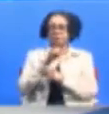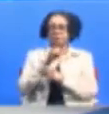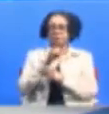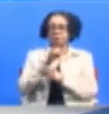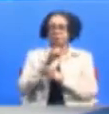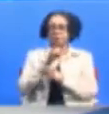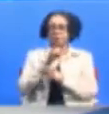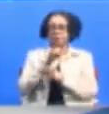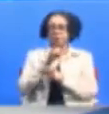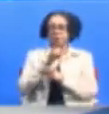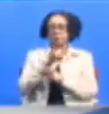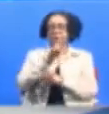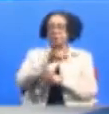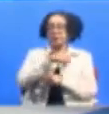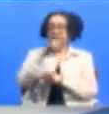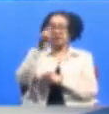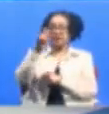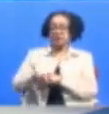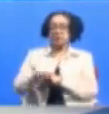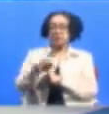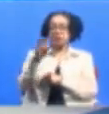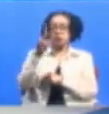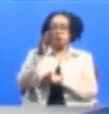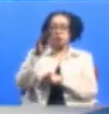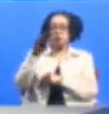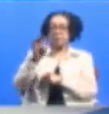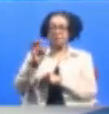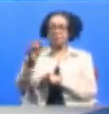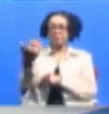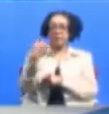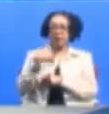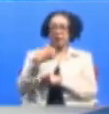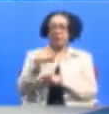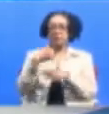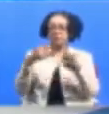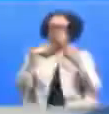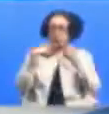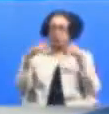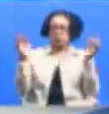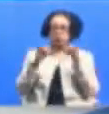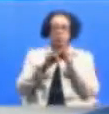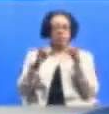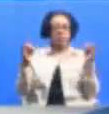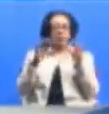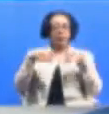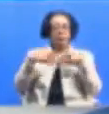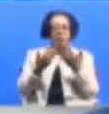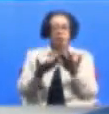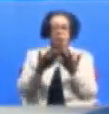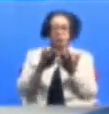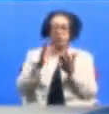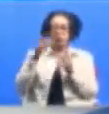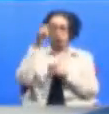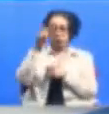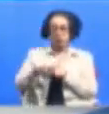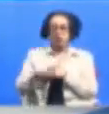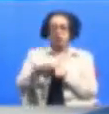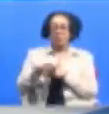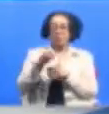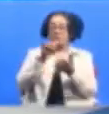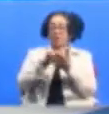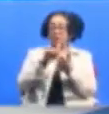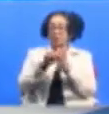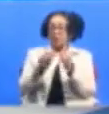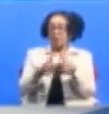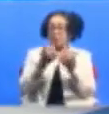Chief Justice Martha Koome has come out swinging in defense of the territorial integrity of the judiciary. This follows remarks made by President